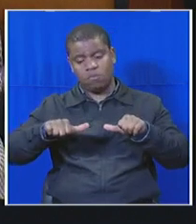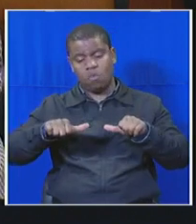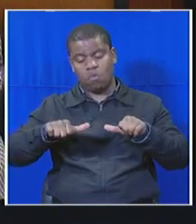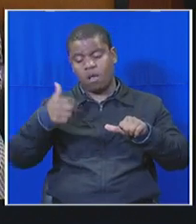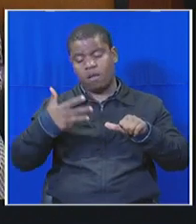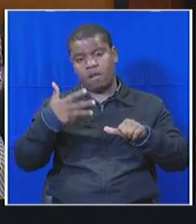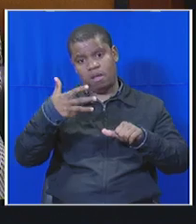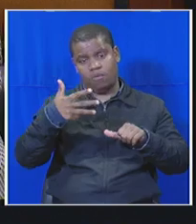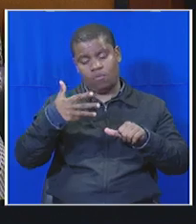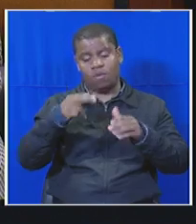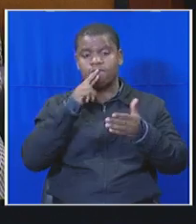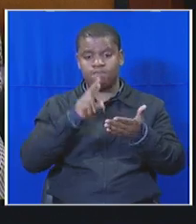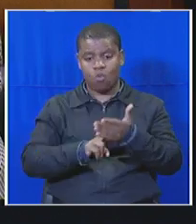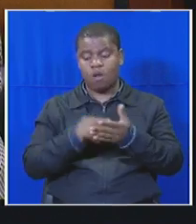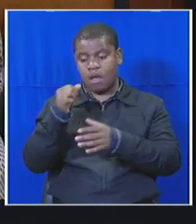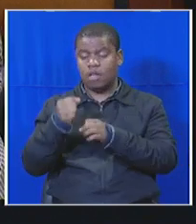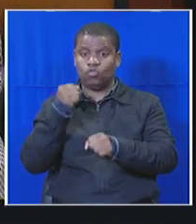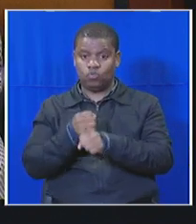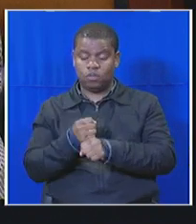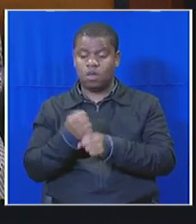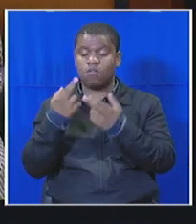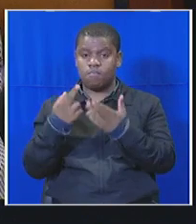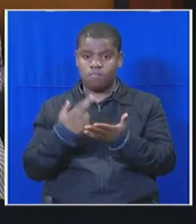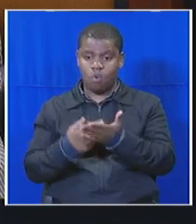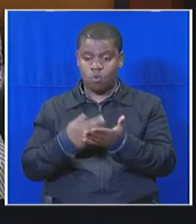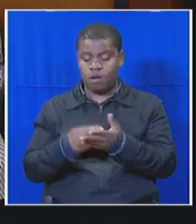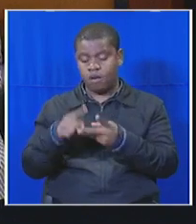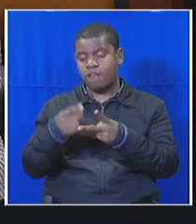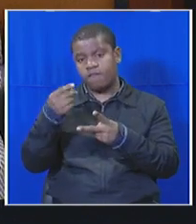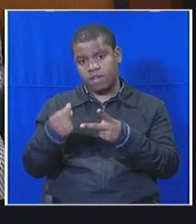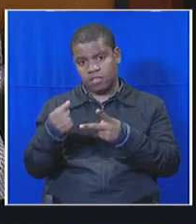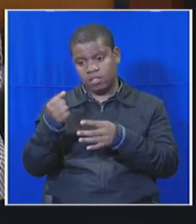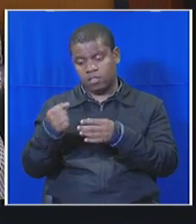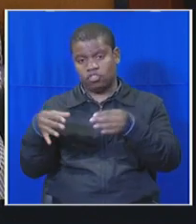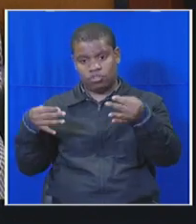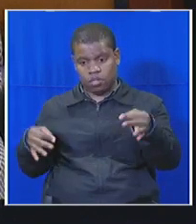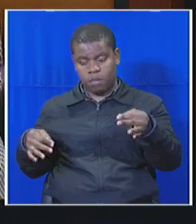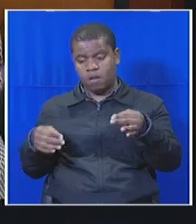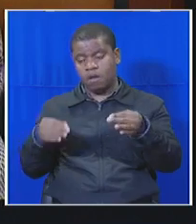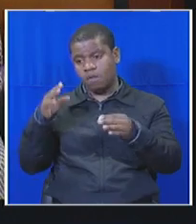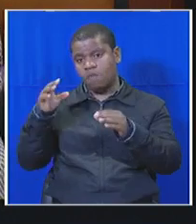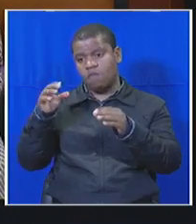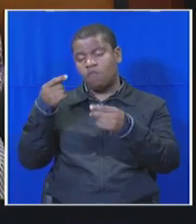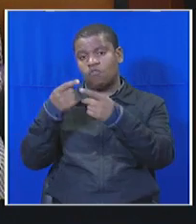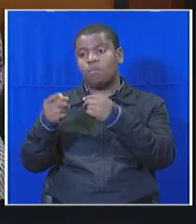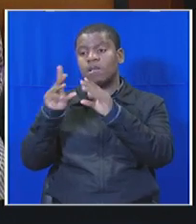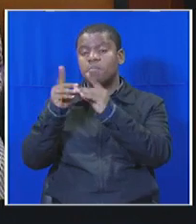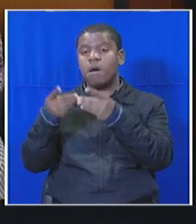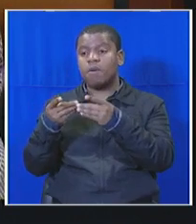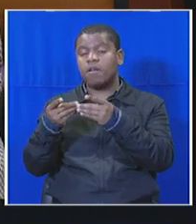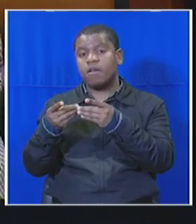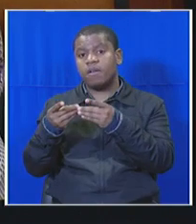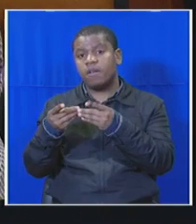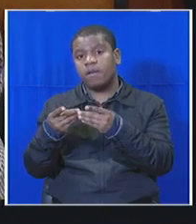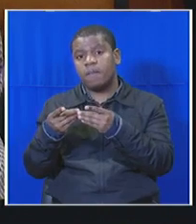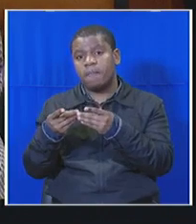report, on annual report and financial statements of the Department of Water Affairs, Water Trading